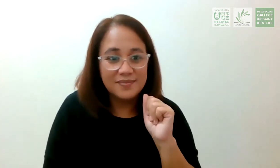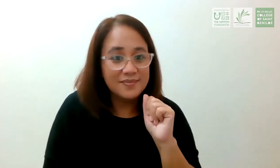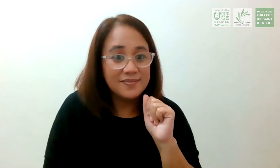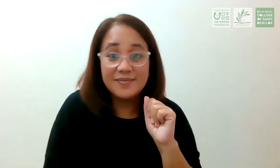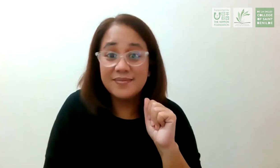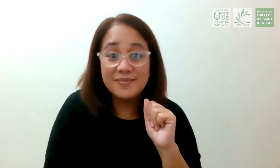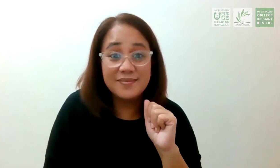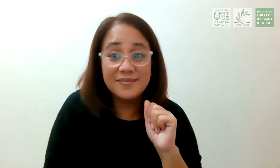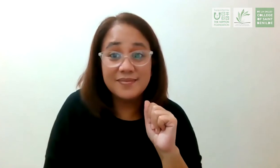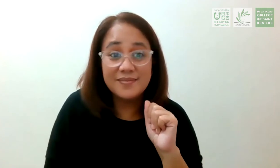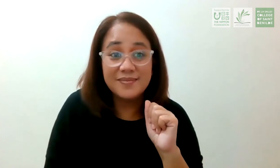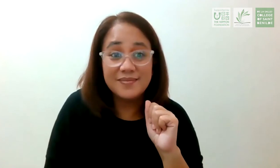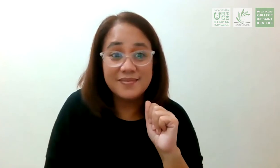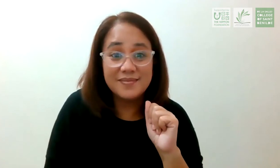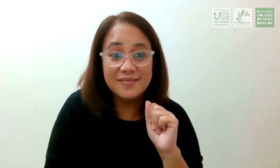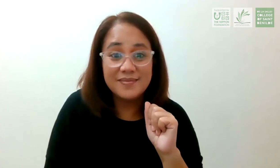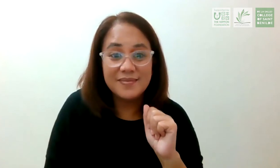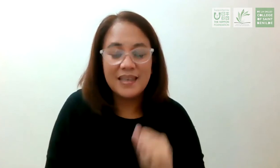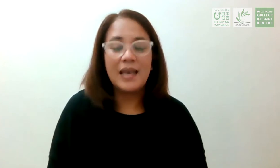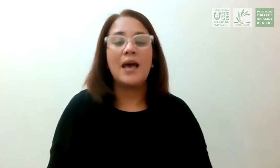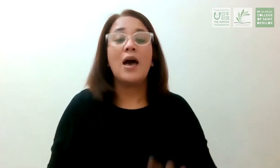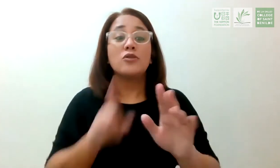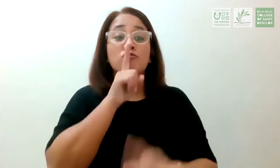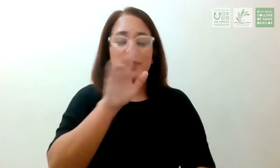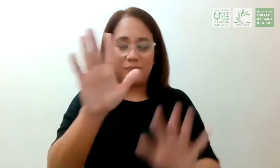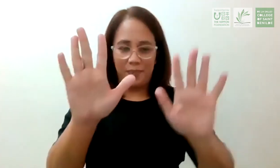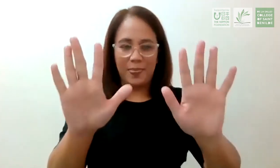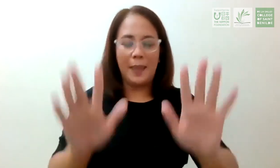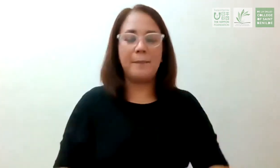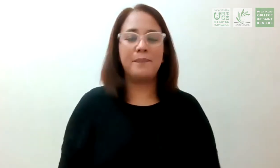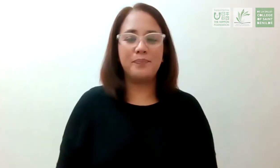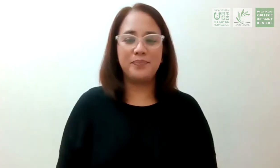Okay, this is number, I see C.